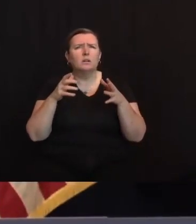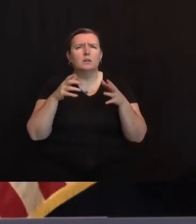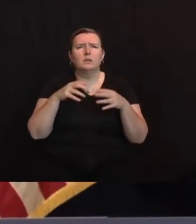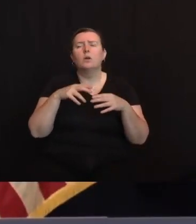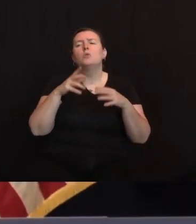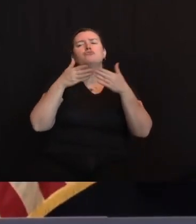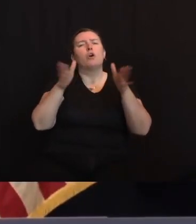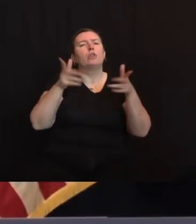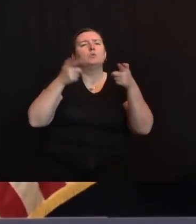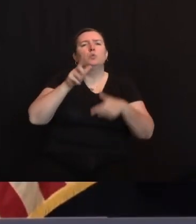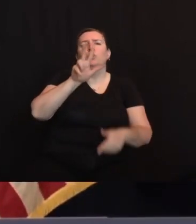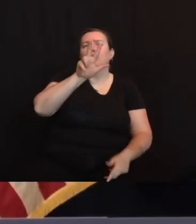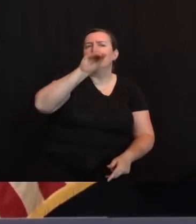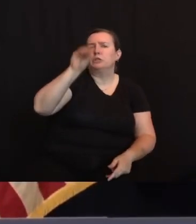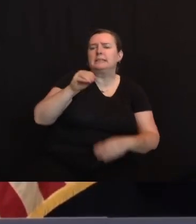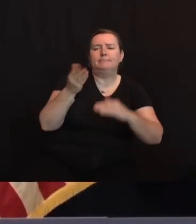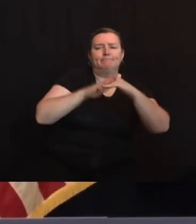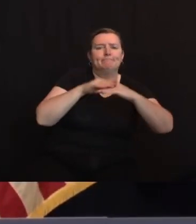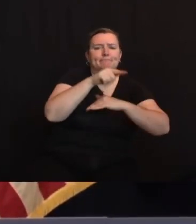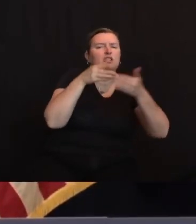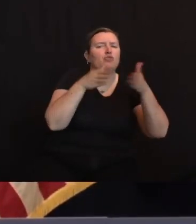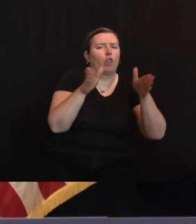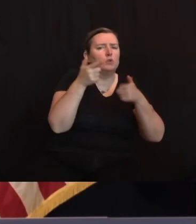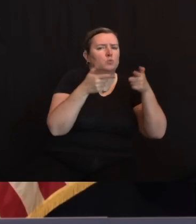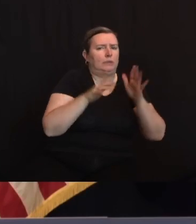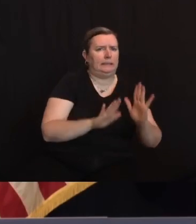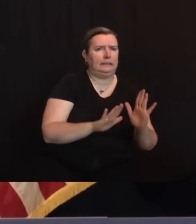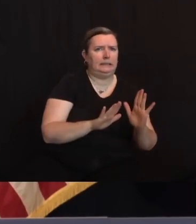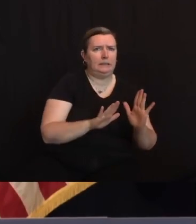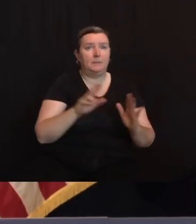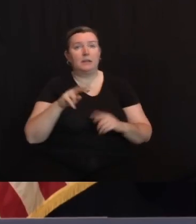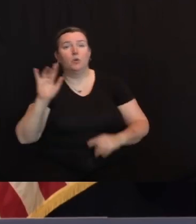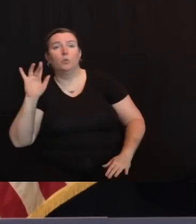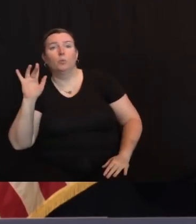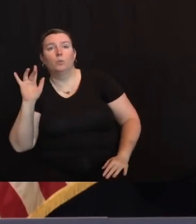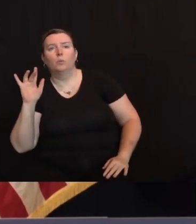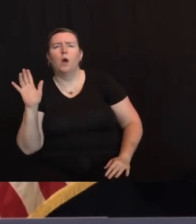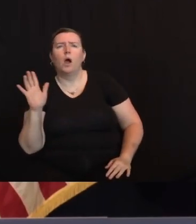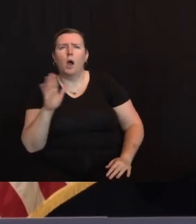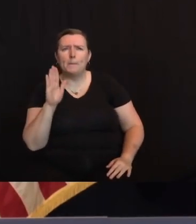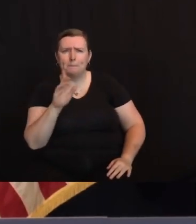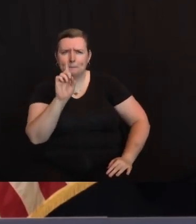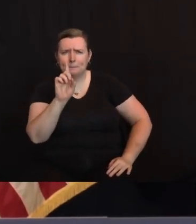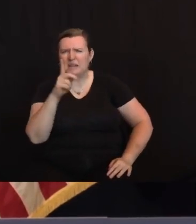difference from 23 to 39,